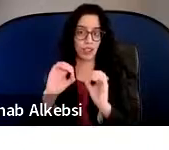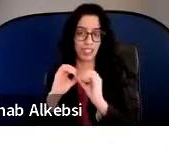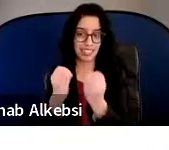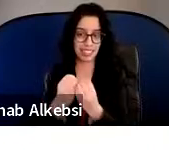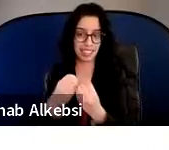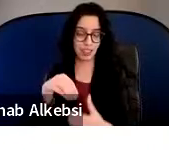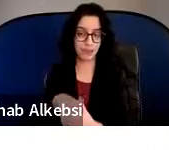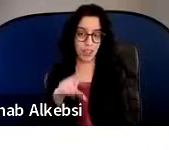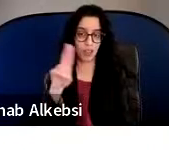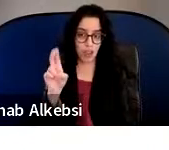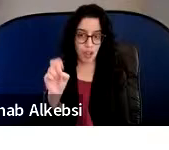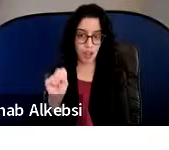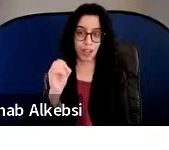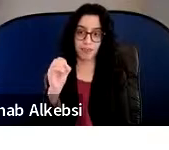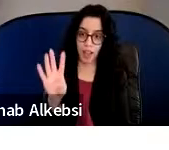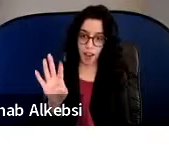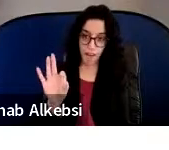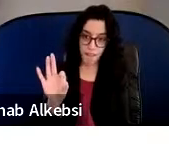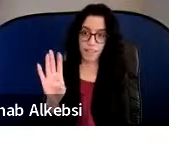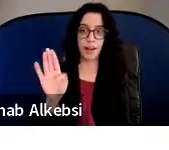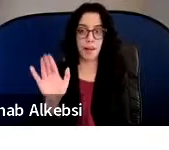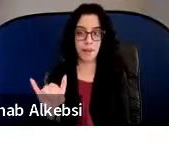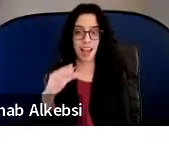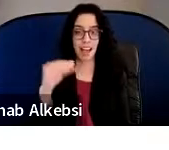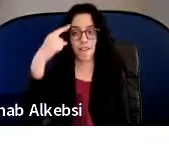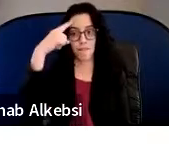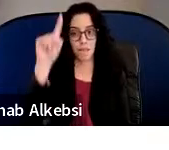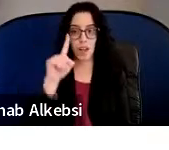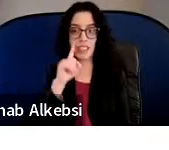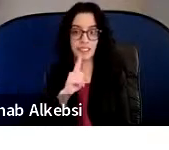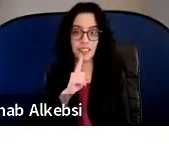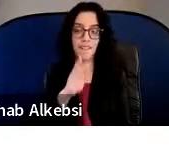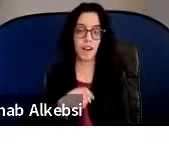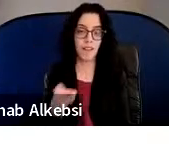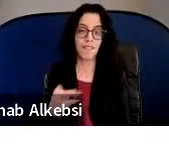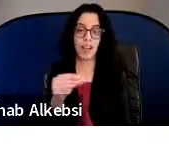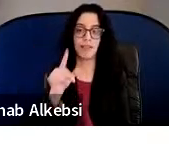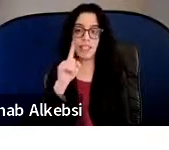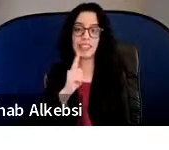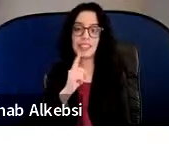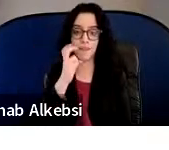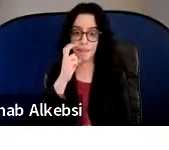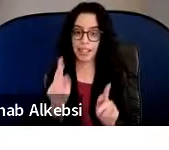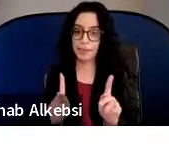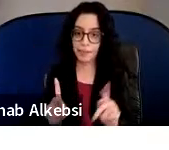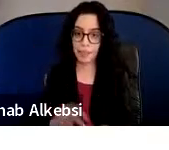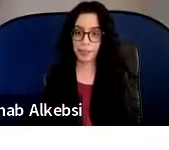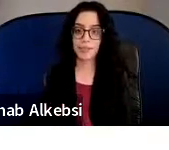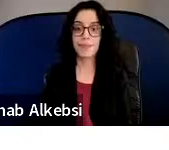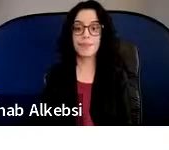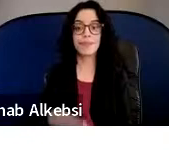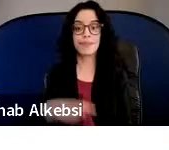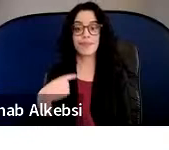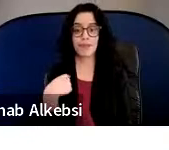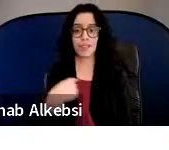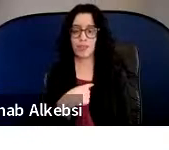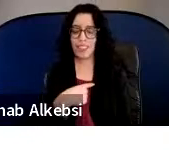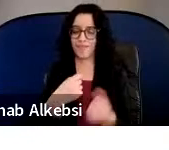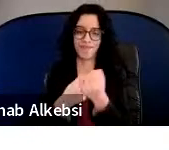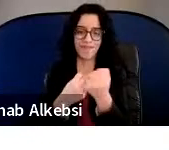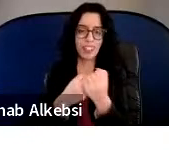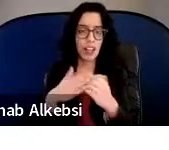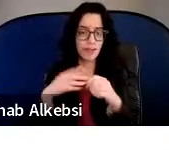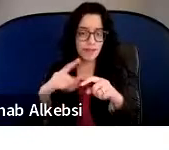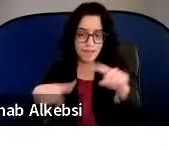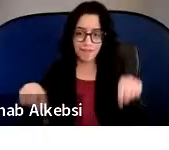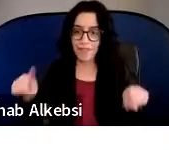oldest national civil rights organization in the United States. It is of, by, and for deaf, hard of hearing,